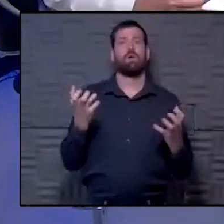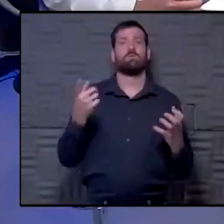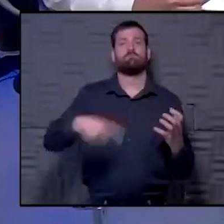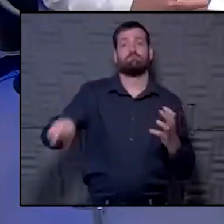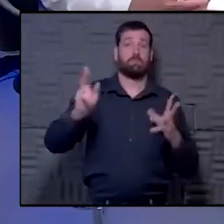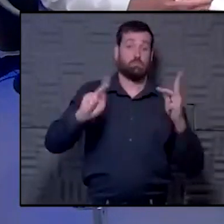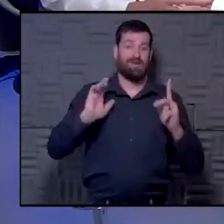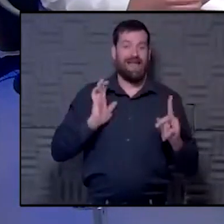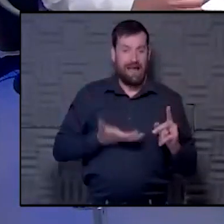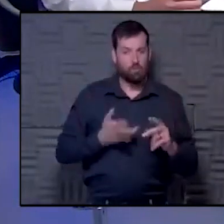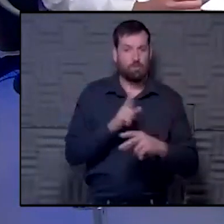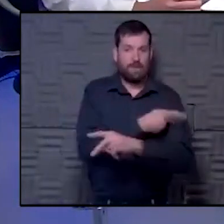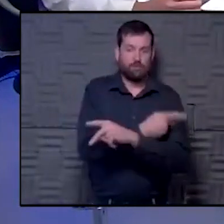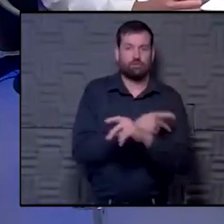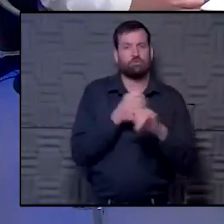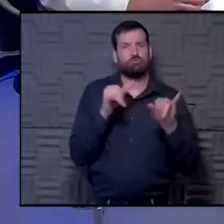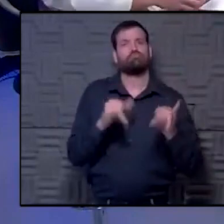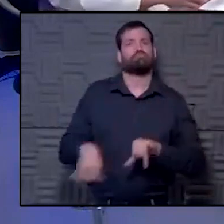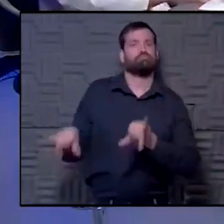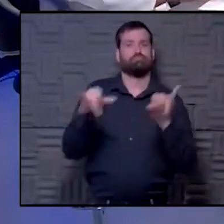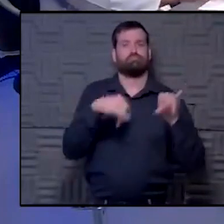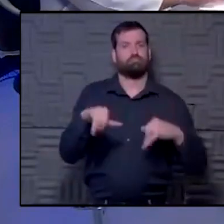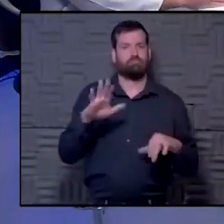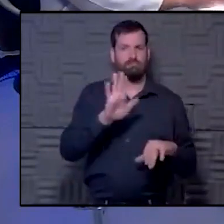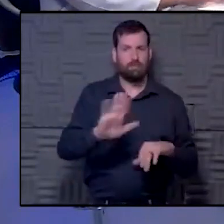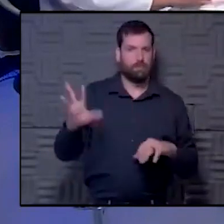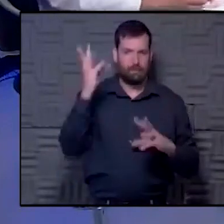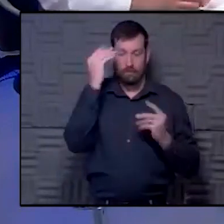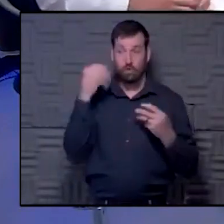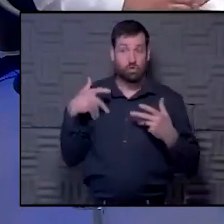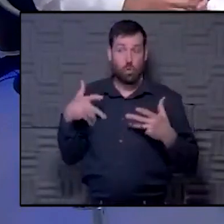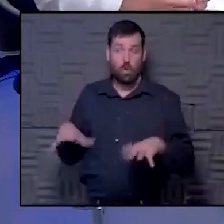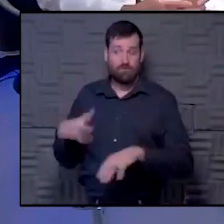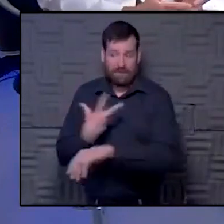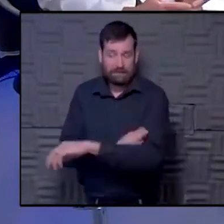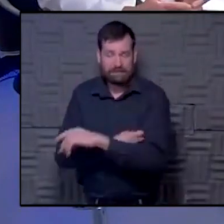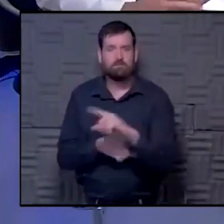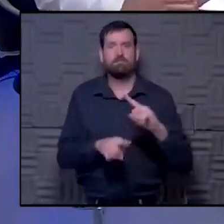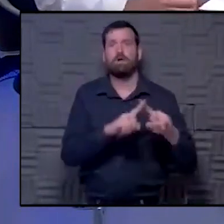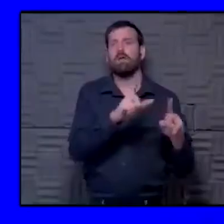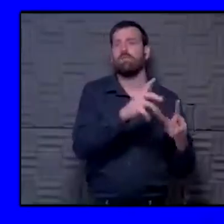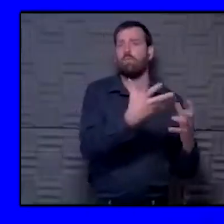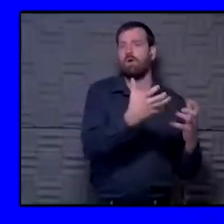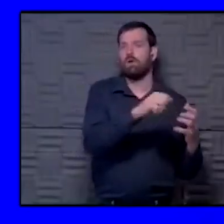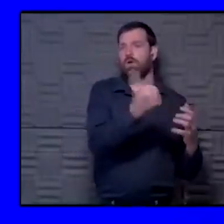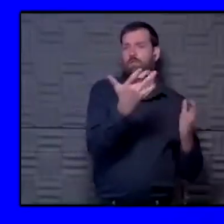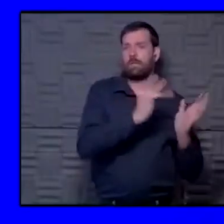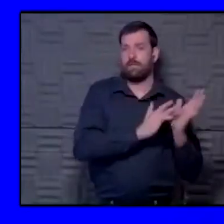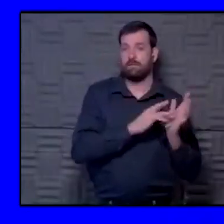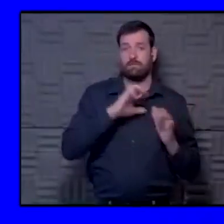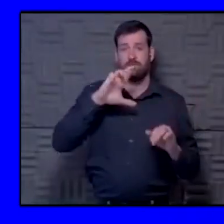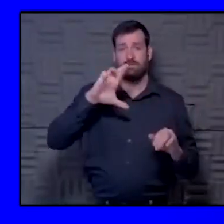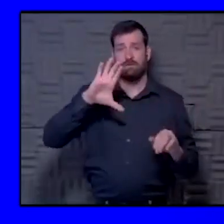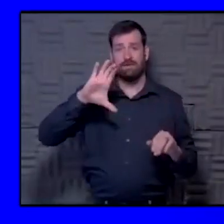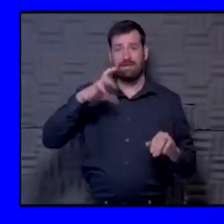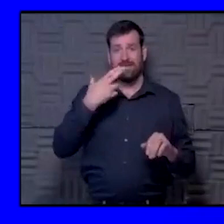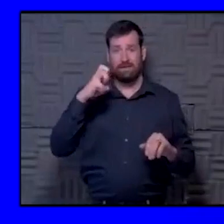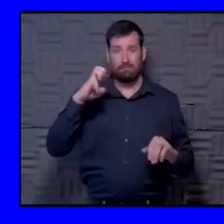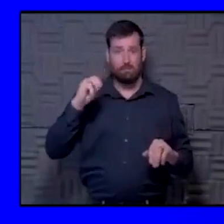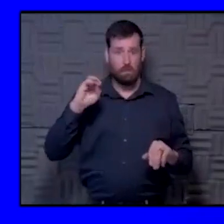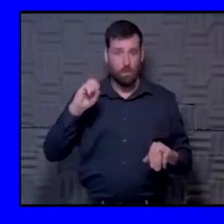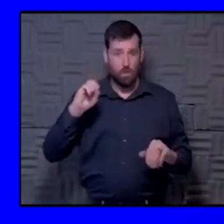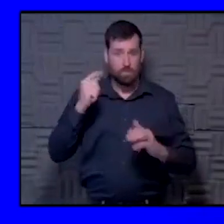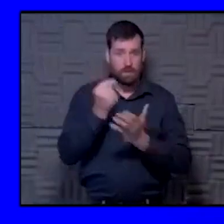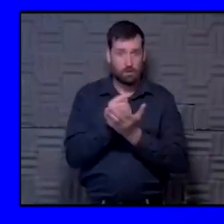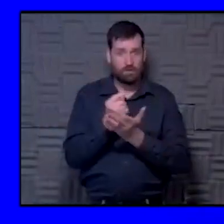our patients, to be consistent in their thinking. They don't want the vaccination, but yet they'll want all these other treatments. Chemotherapy for cancer,